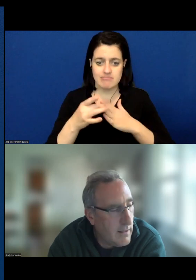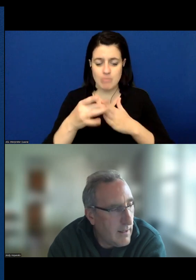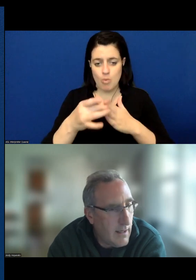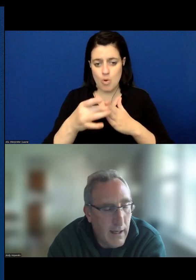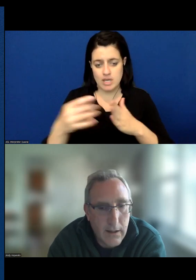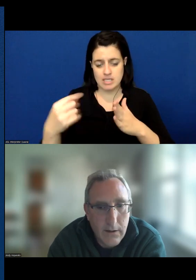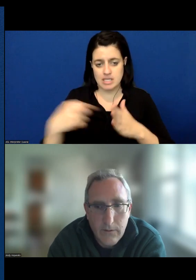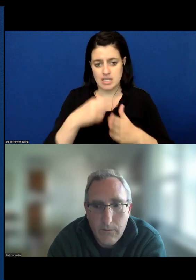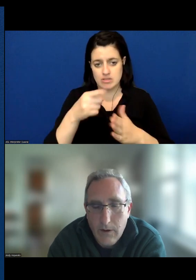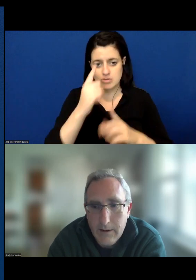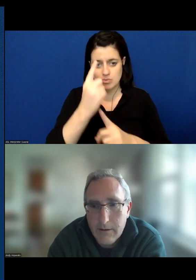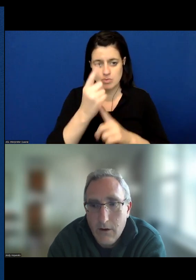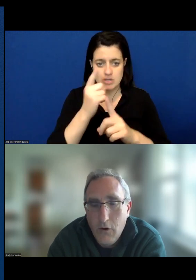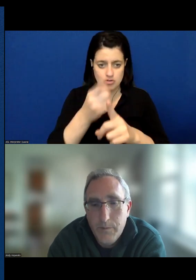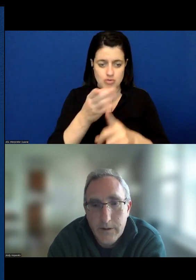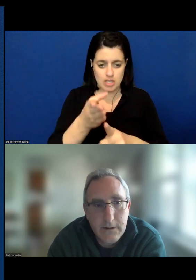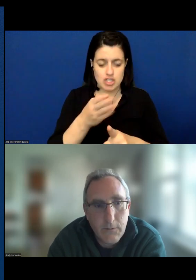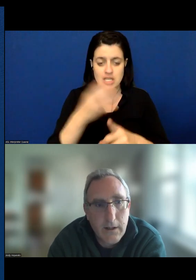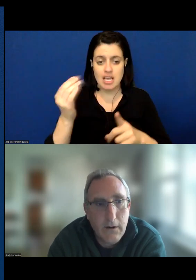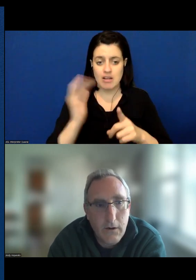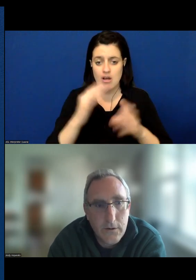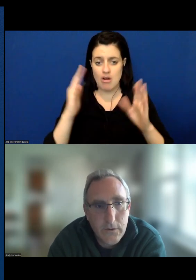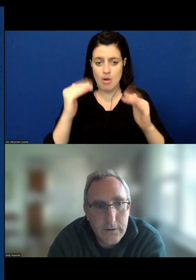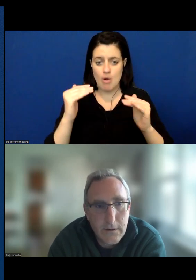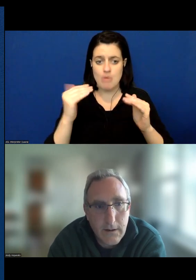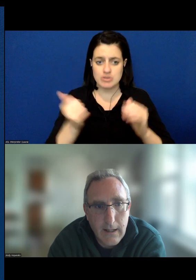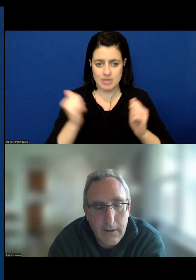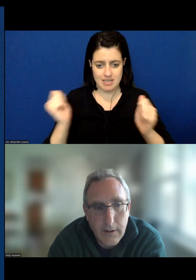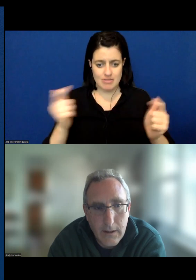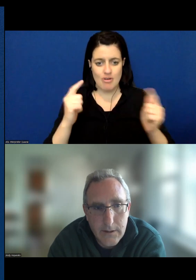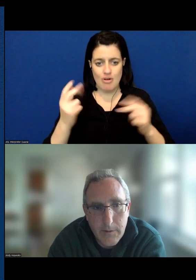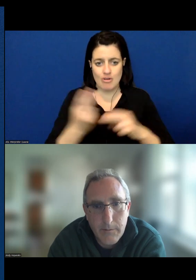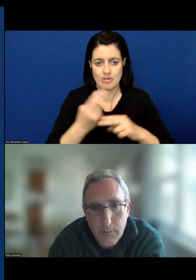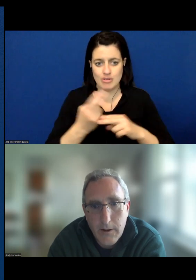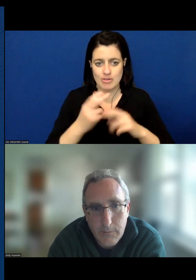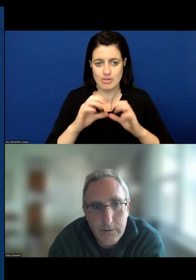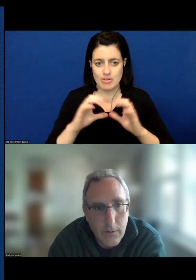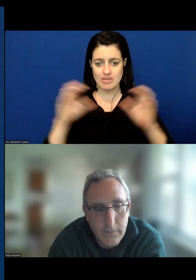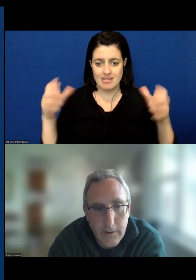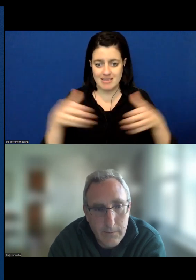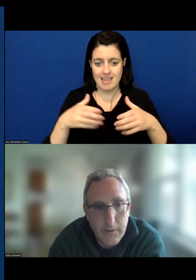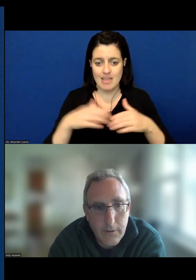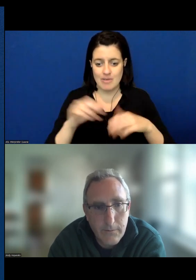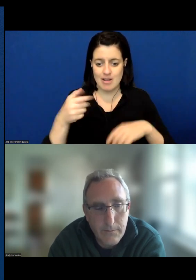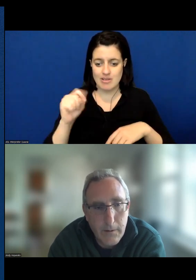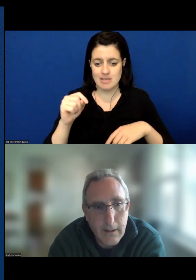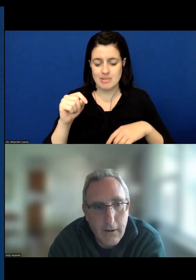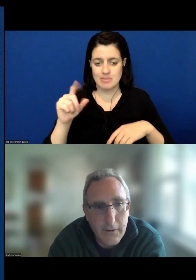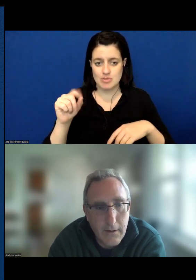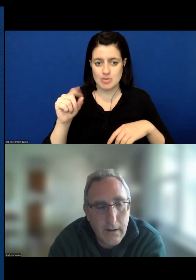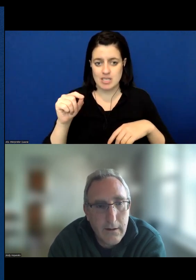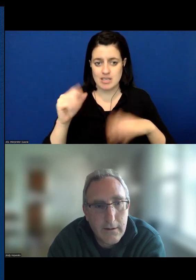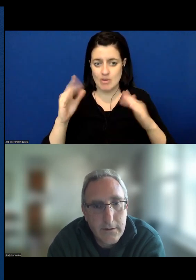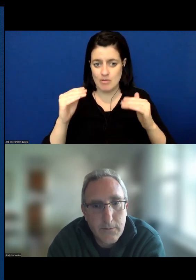direction. And I think the hope is that we can all use the gathering on September 20th, which hopefully, public